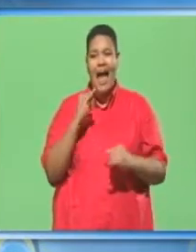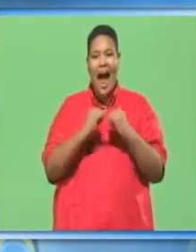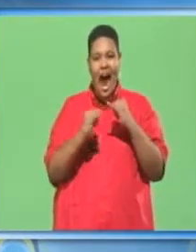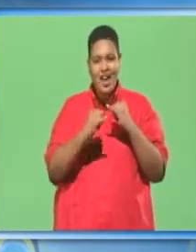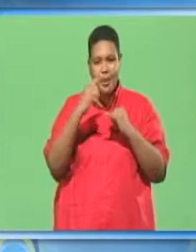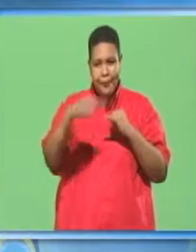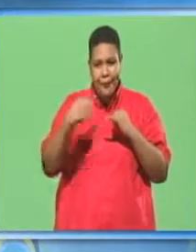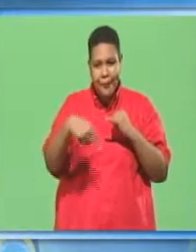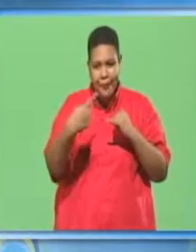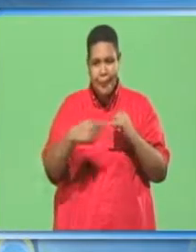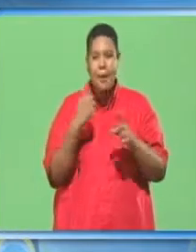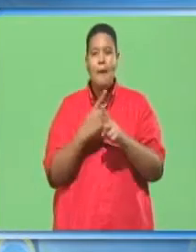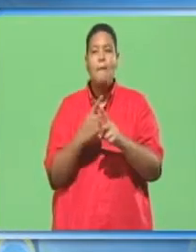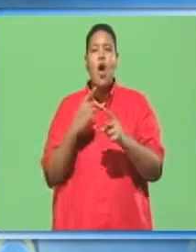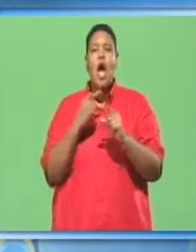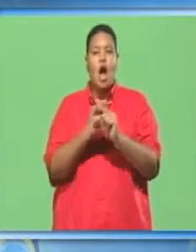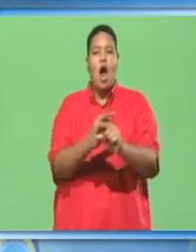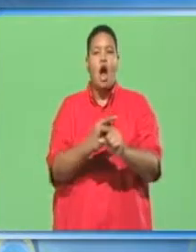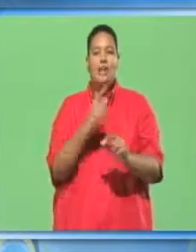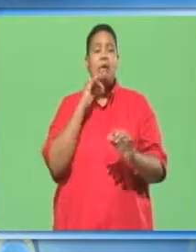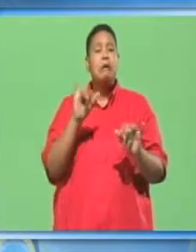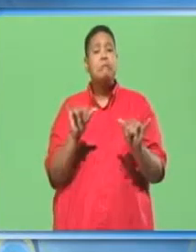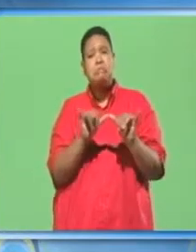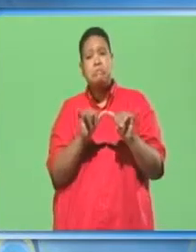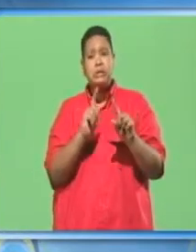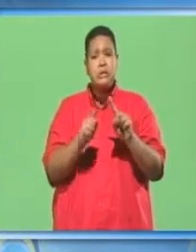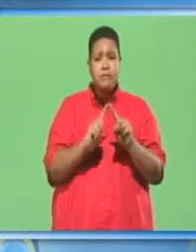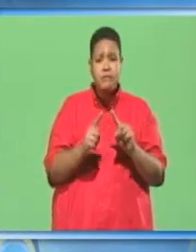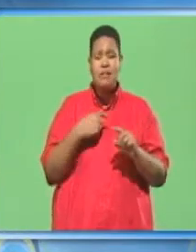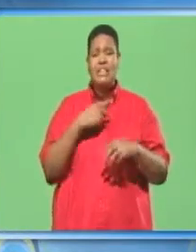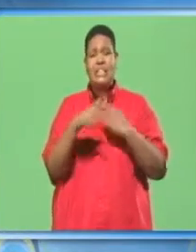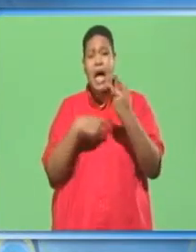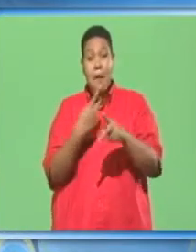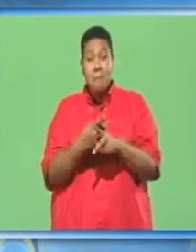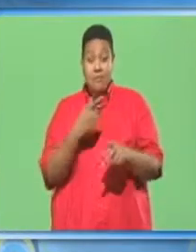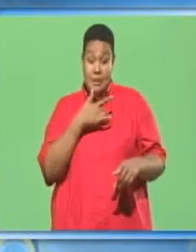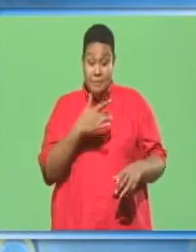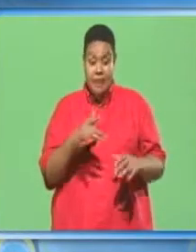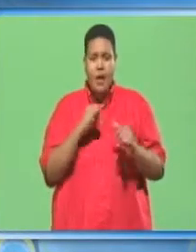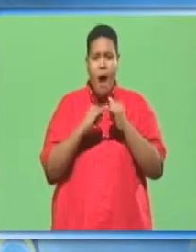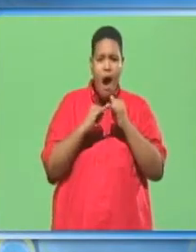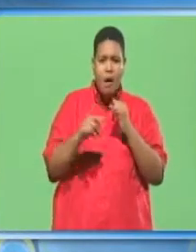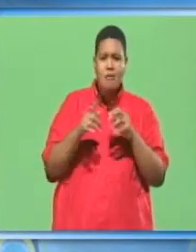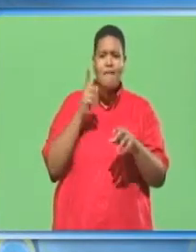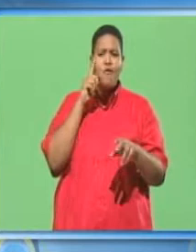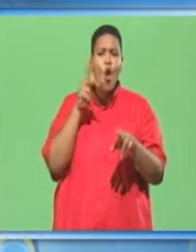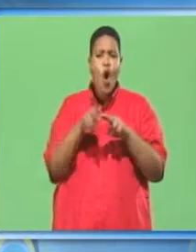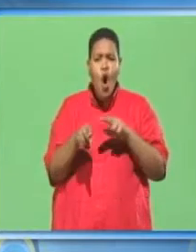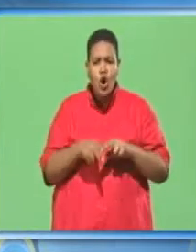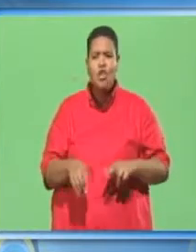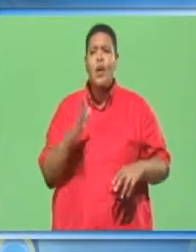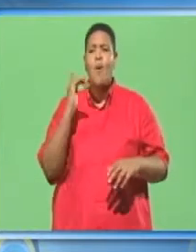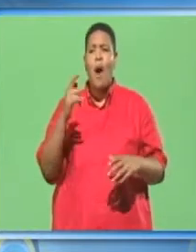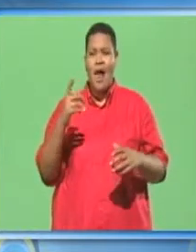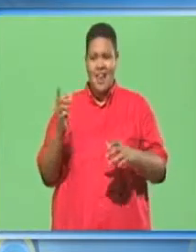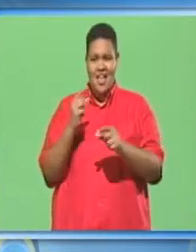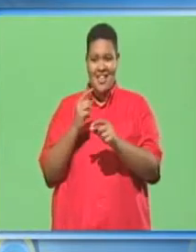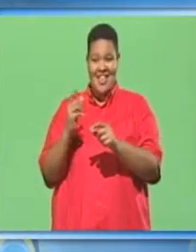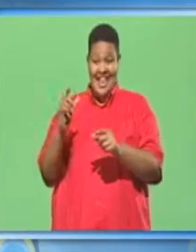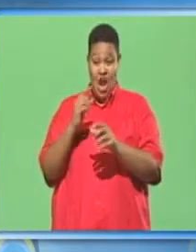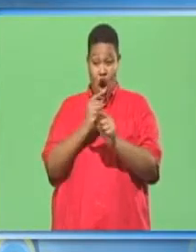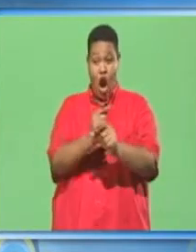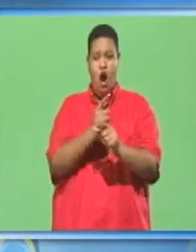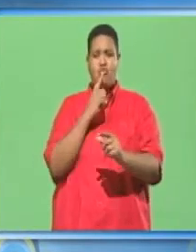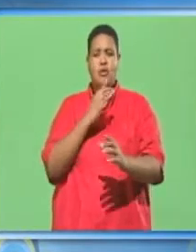guards. Blades can be of different sizes and types. The blades are used for cutting, while the guards covering the blades protect